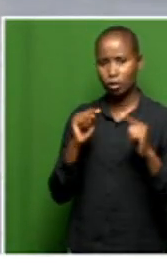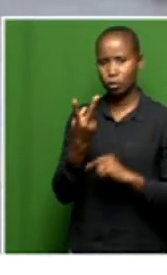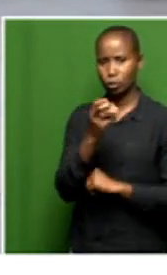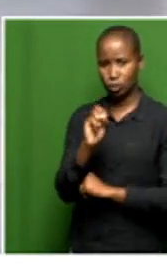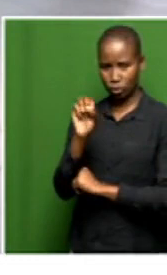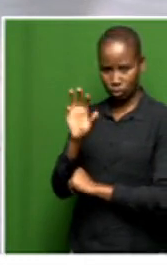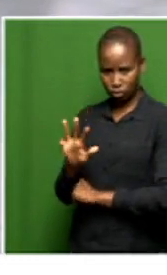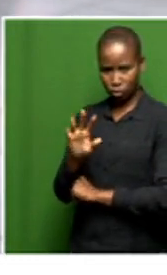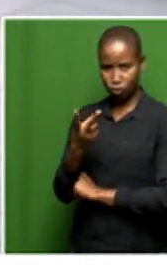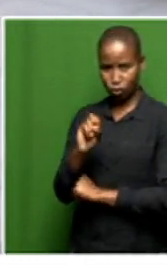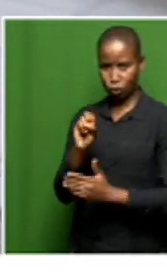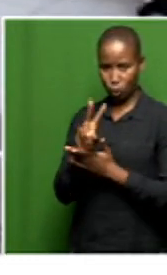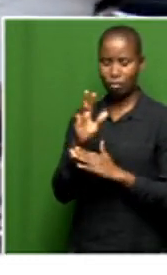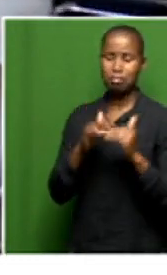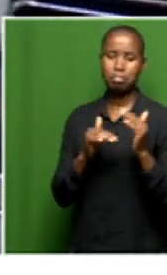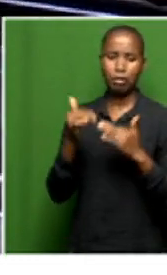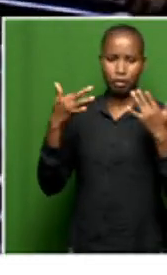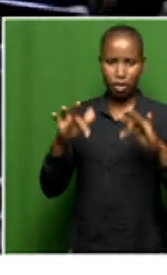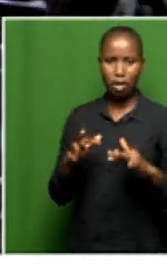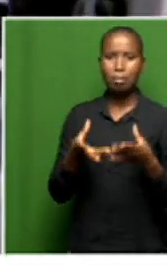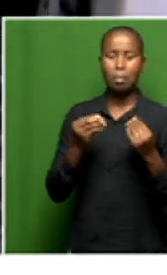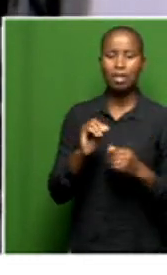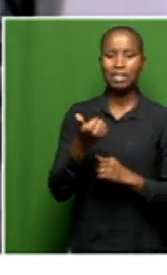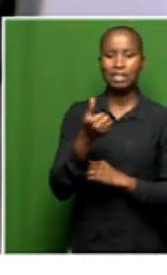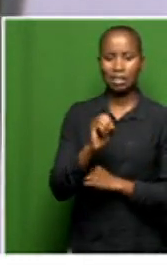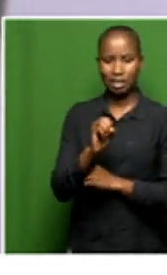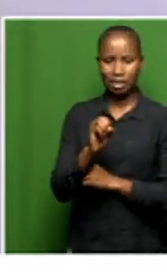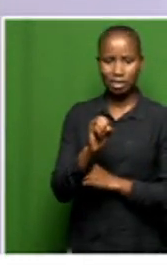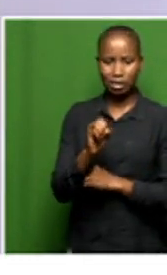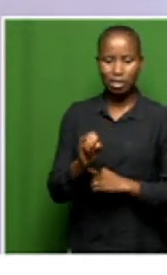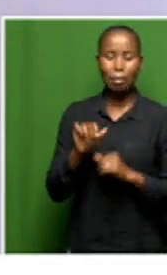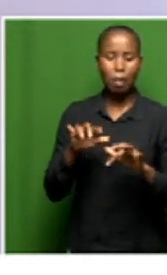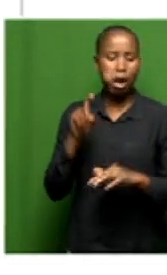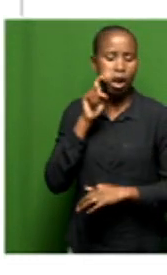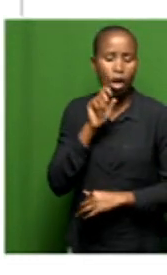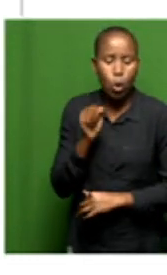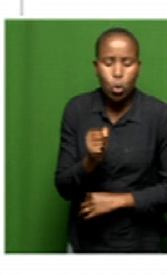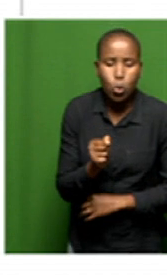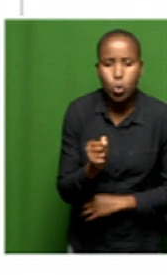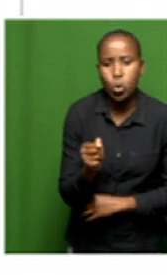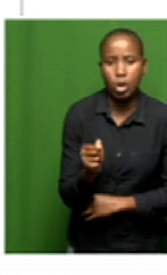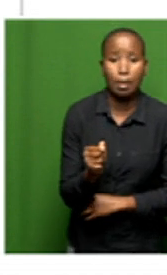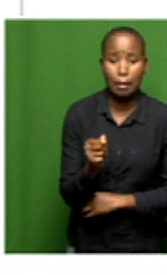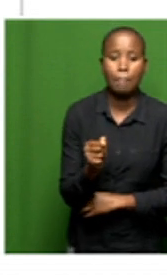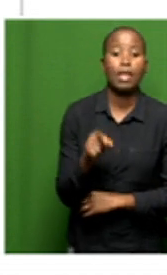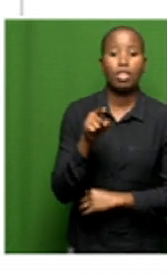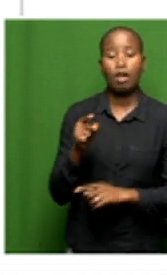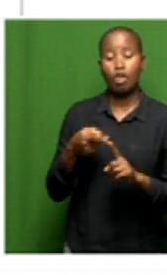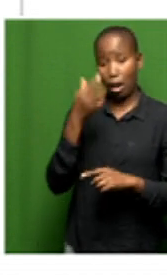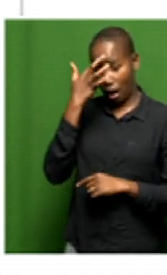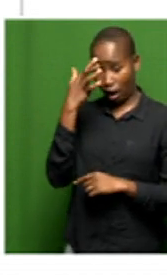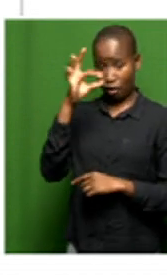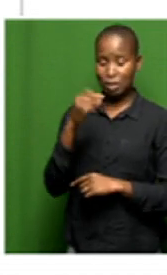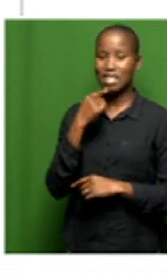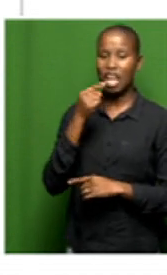was completed in 2012 and built to accommodate 60 frail and semi-frail elderly people. According to the government records,